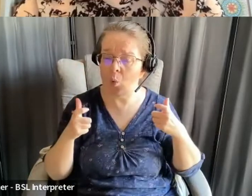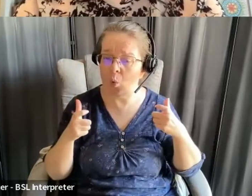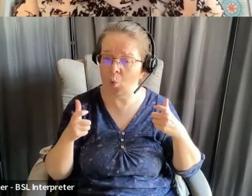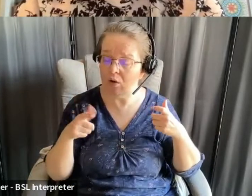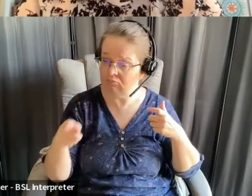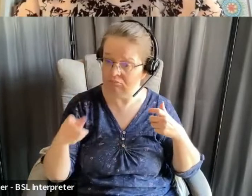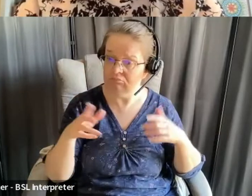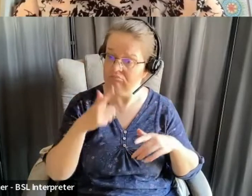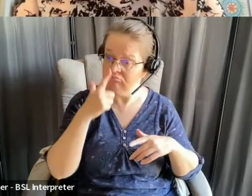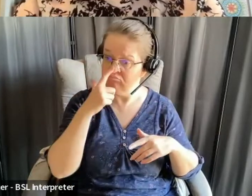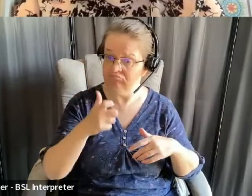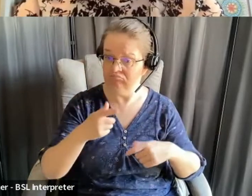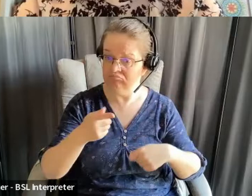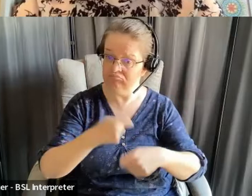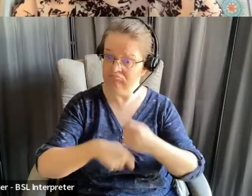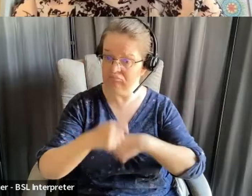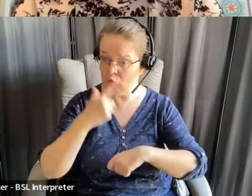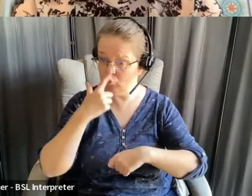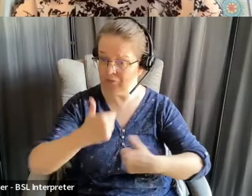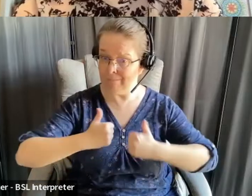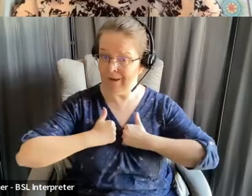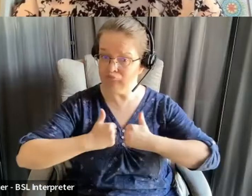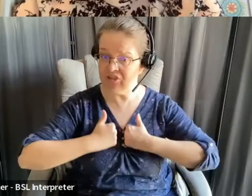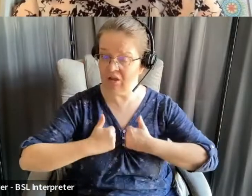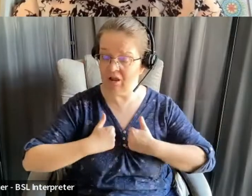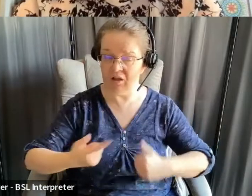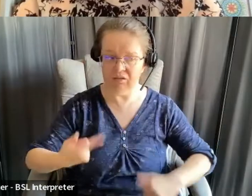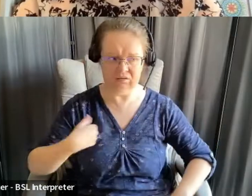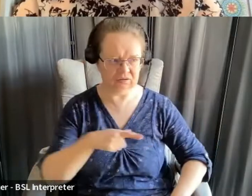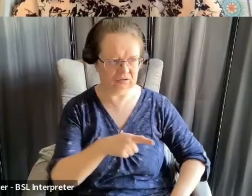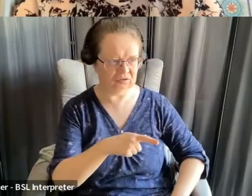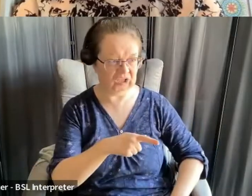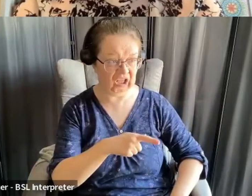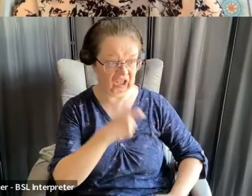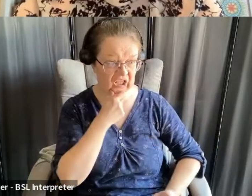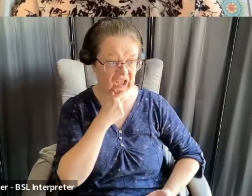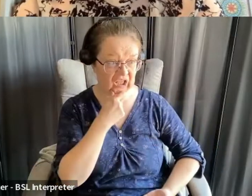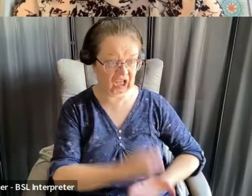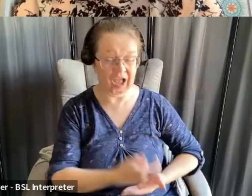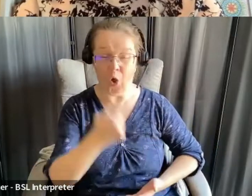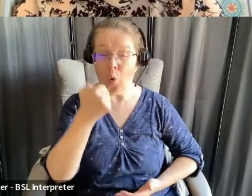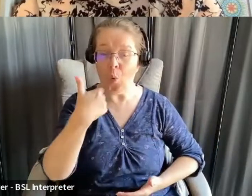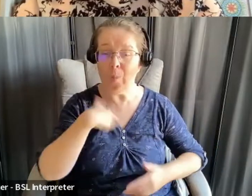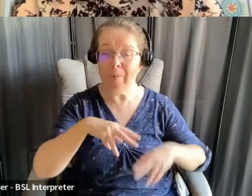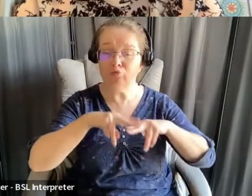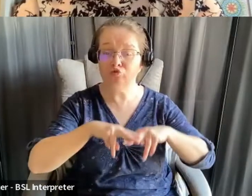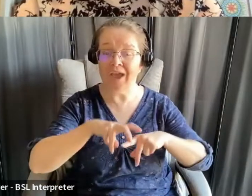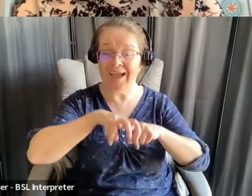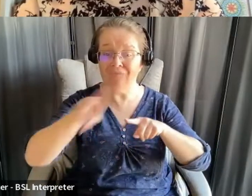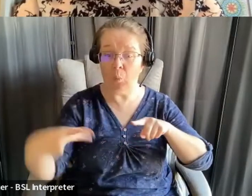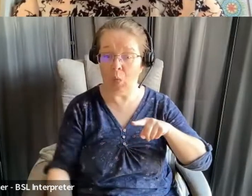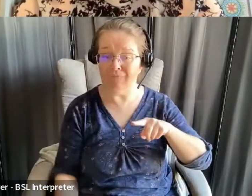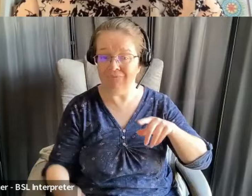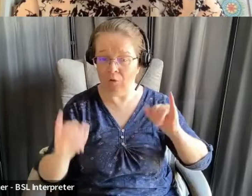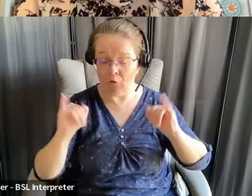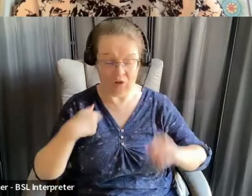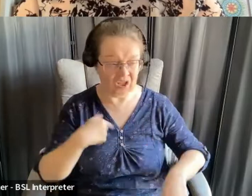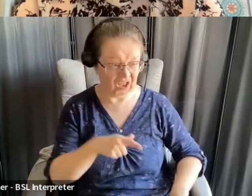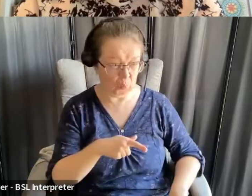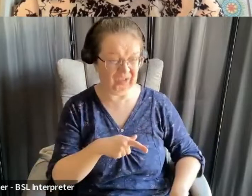thought about training to be a barrister? I practically fell off my chair when she suggested this, because I just thought it was just beyond